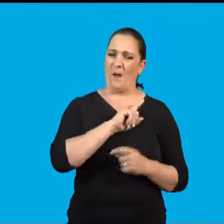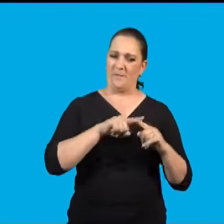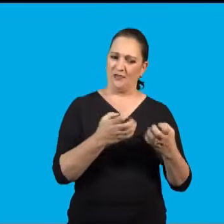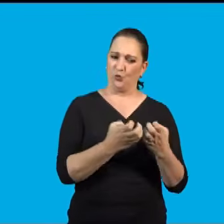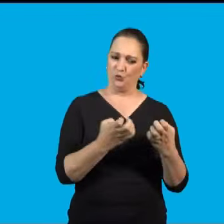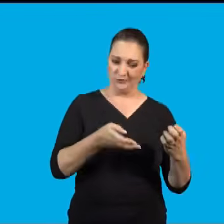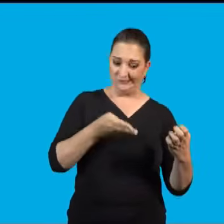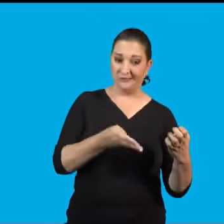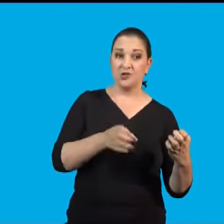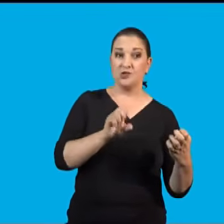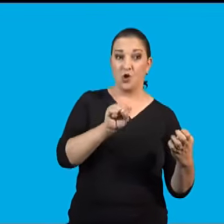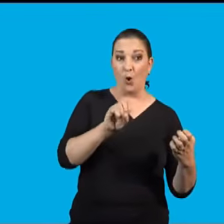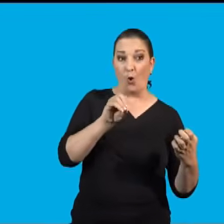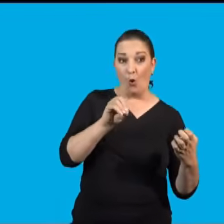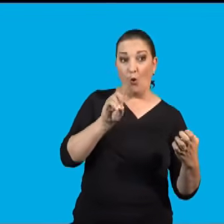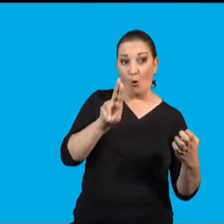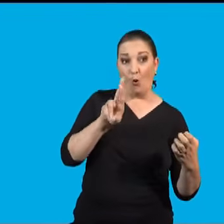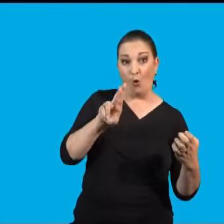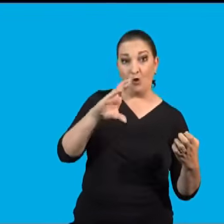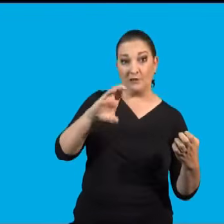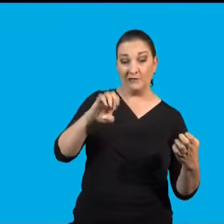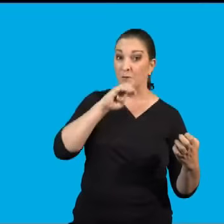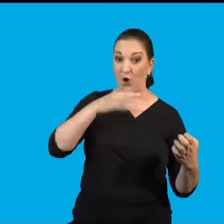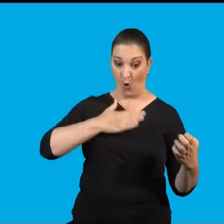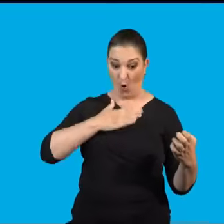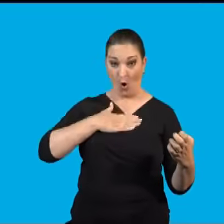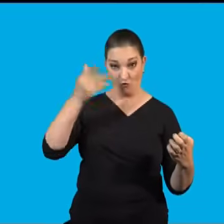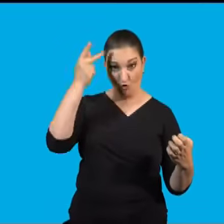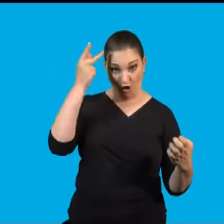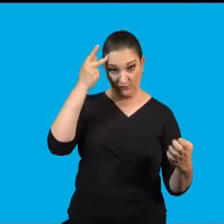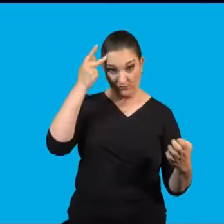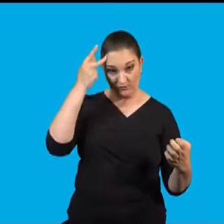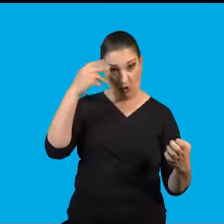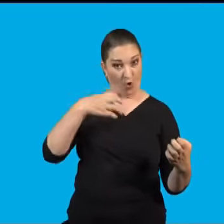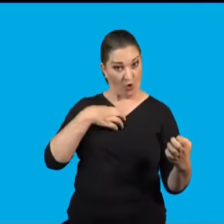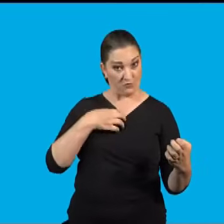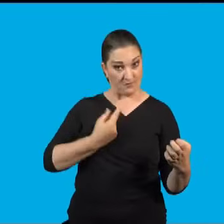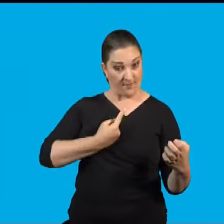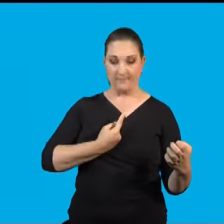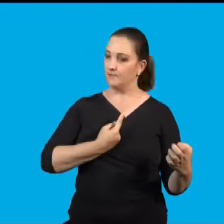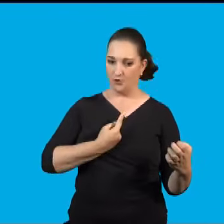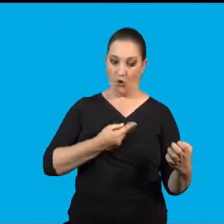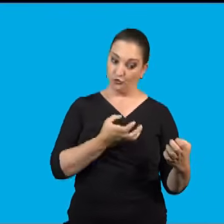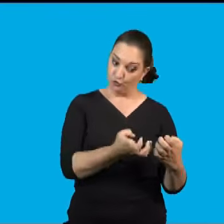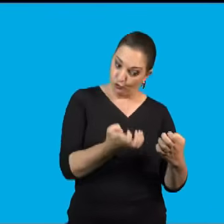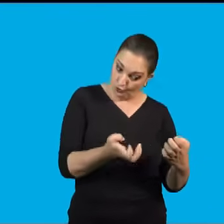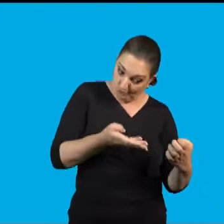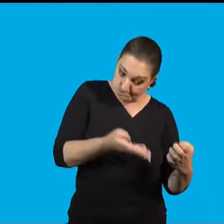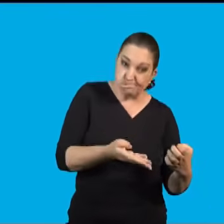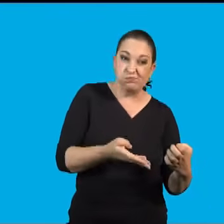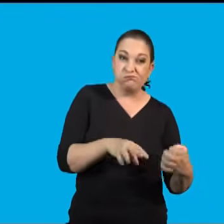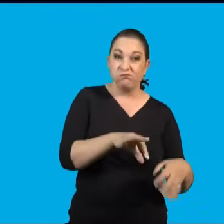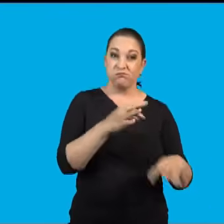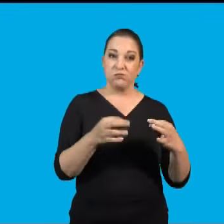the source? Please make sure that it is according to the source, not according to your own knowledge, not according to you, but according to the